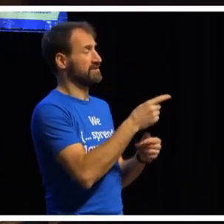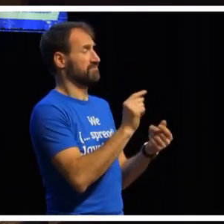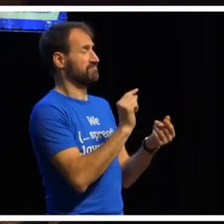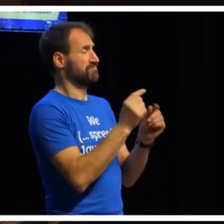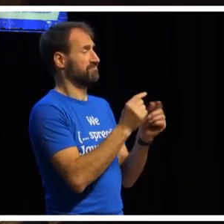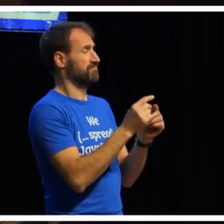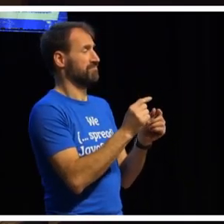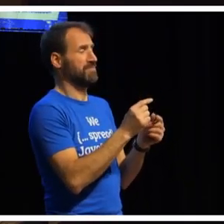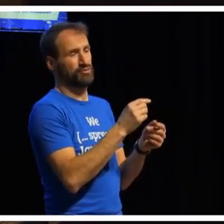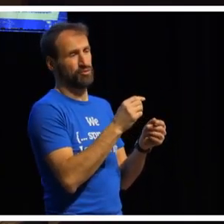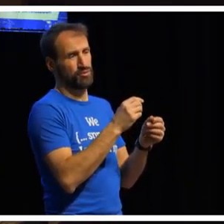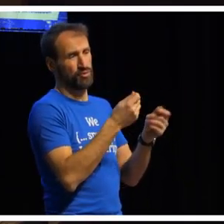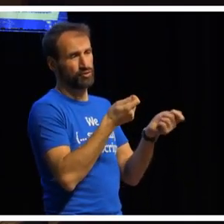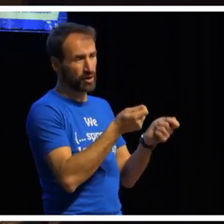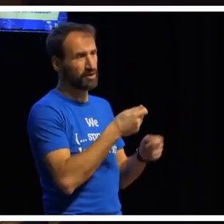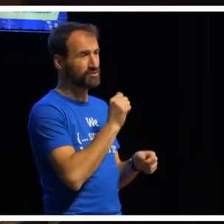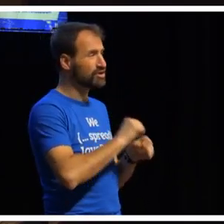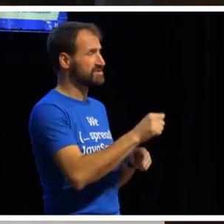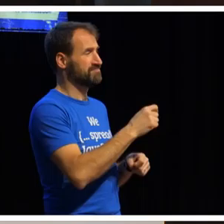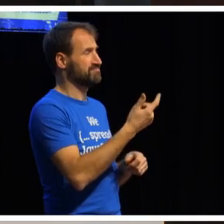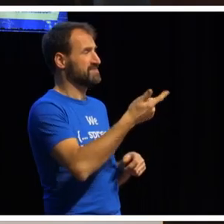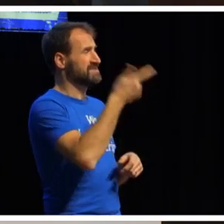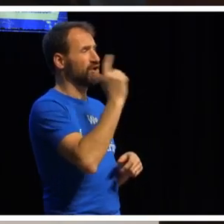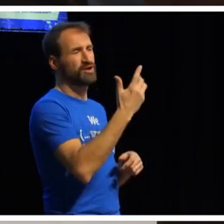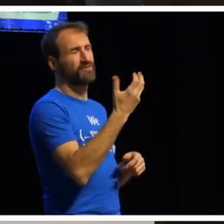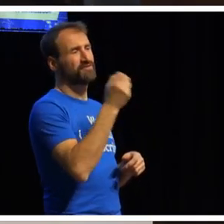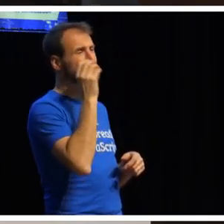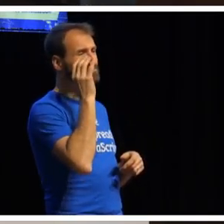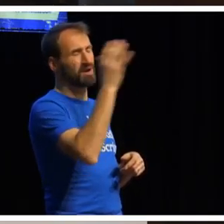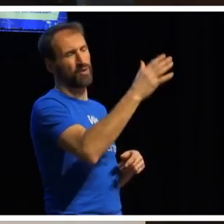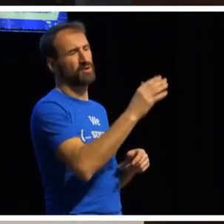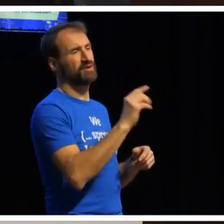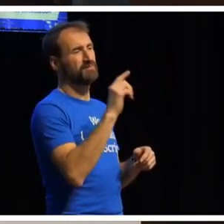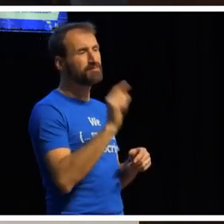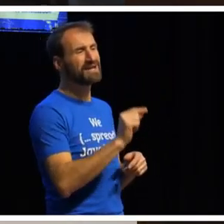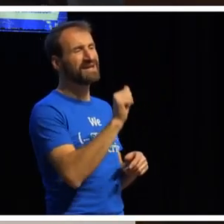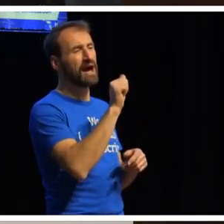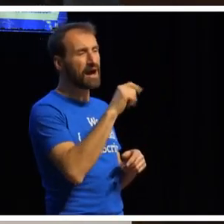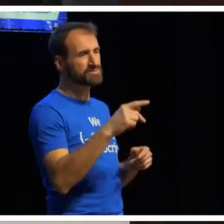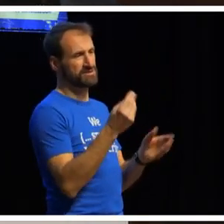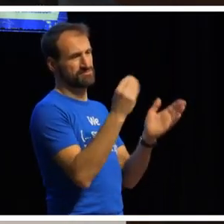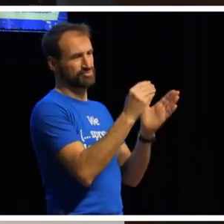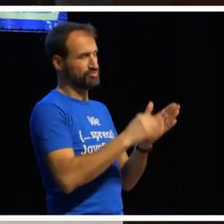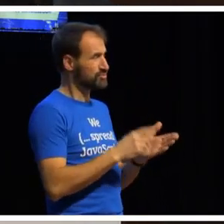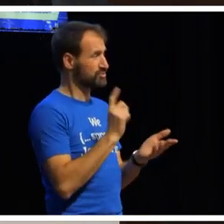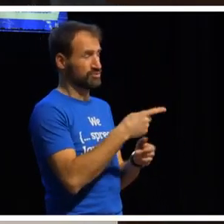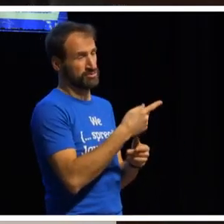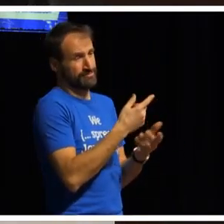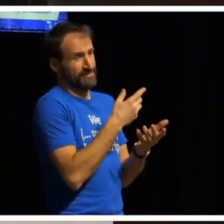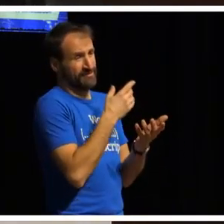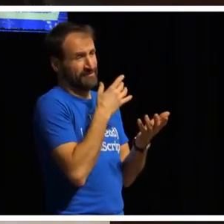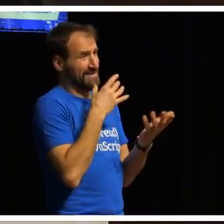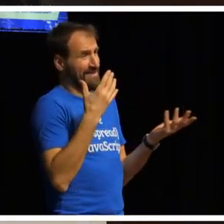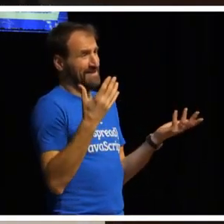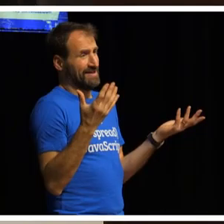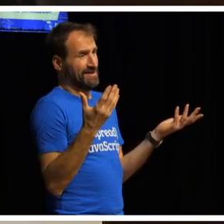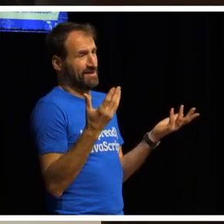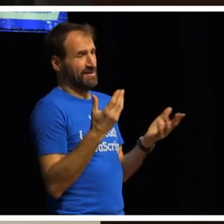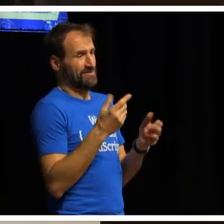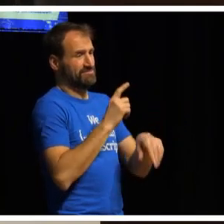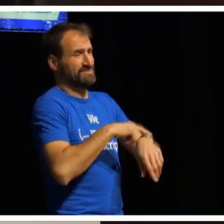50 and 200 milliamps, depending on the model of Raspberry Pi you've got, which is not going to last for a large time on a battery. So